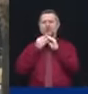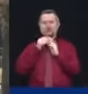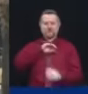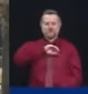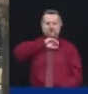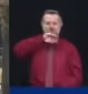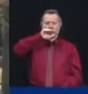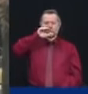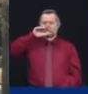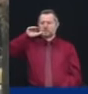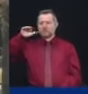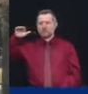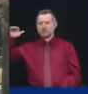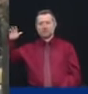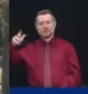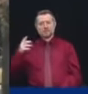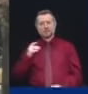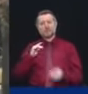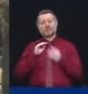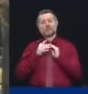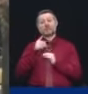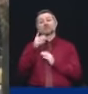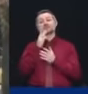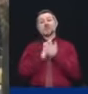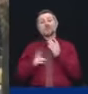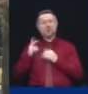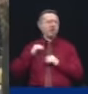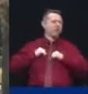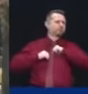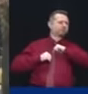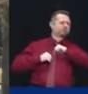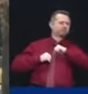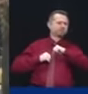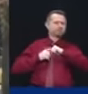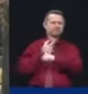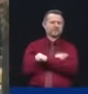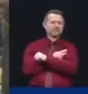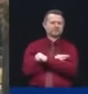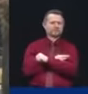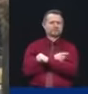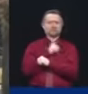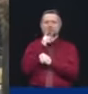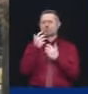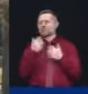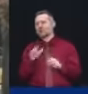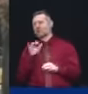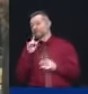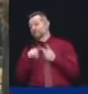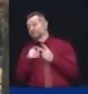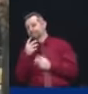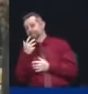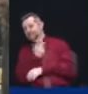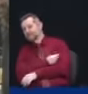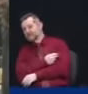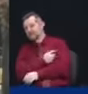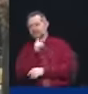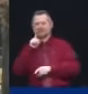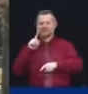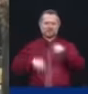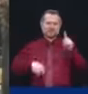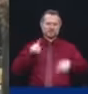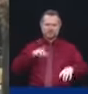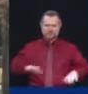a population that said they were hesitant and they were going to be hesitant. Even that varies across the state and across the